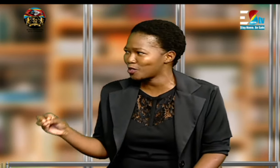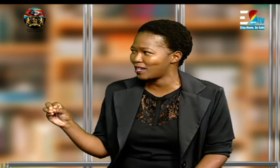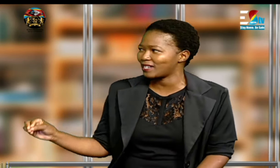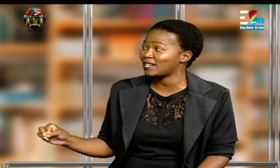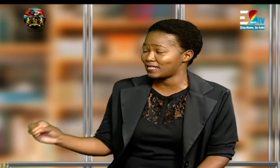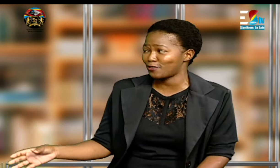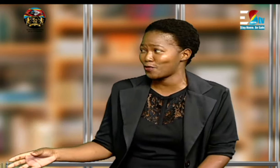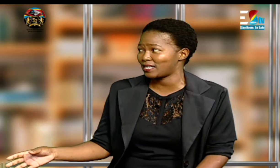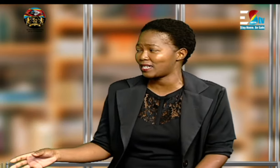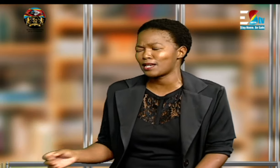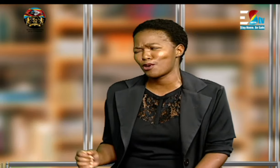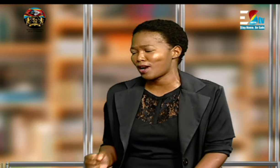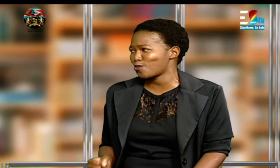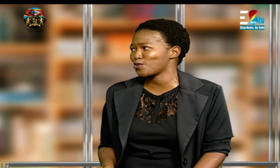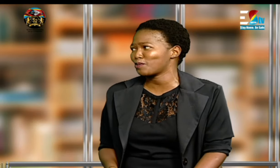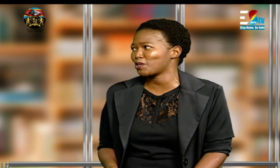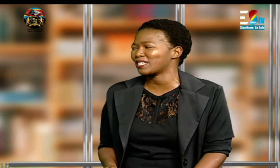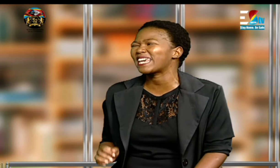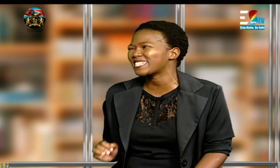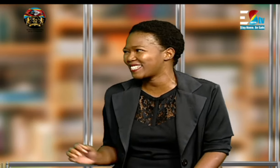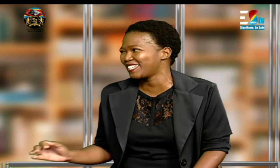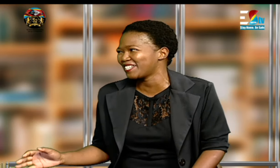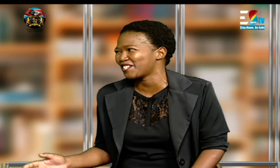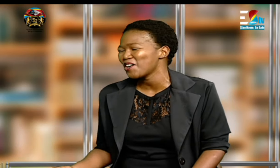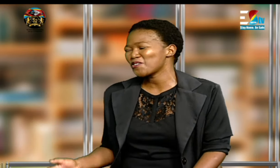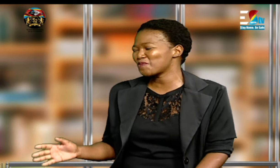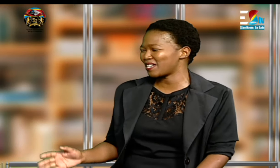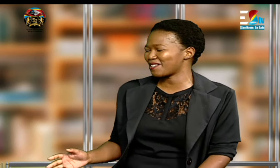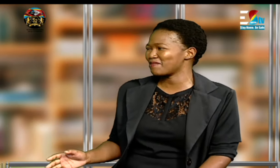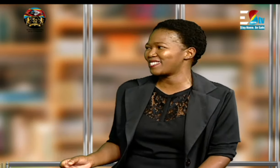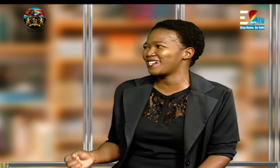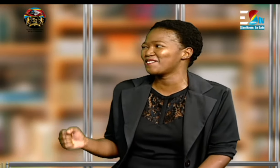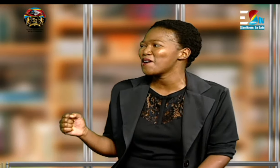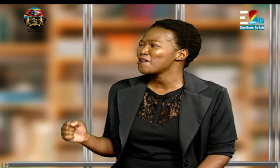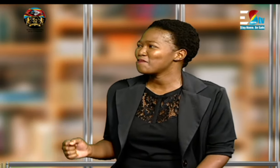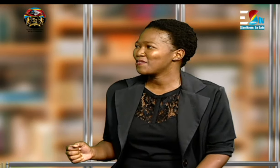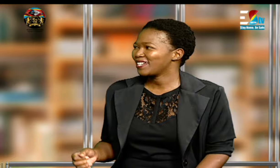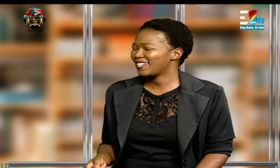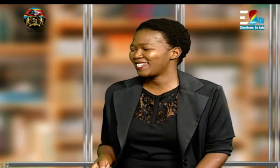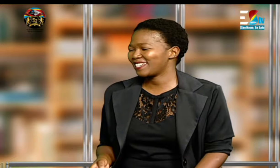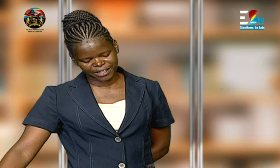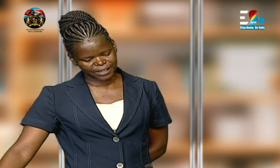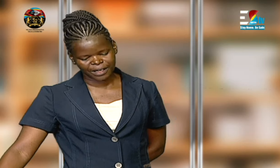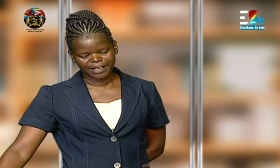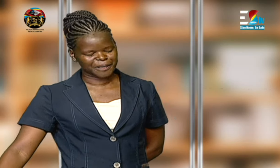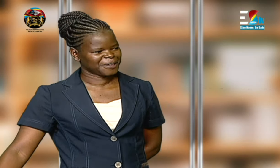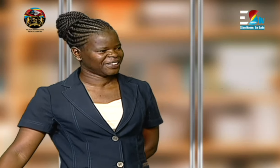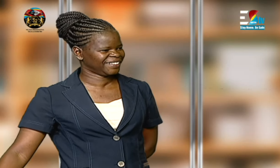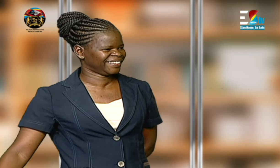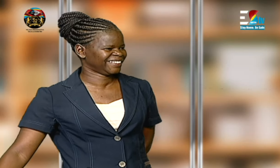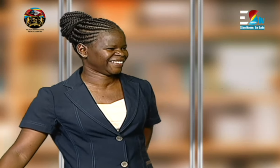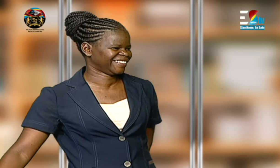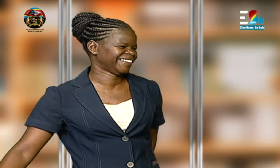maybe nalele sikufunzile siyabonga kakhulu siphiwe ncesi kukuphazamisa cha ungiphazamisile vele